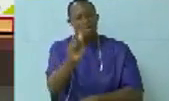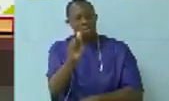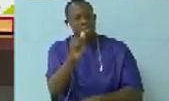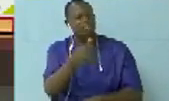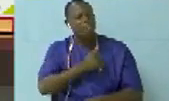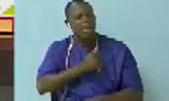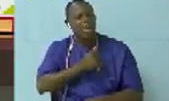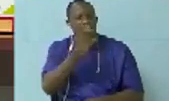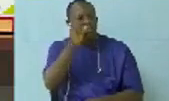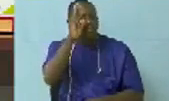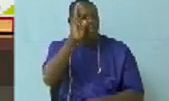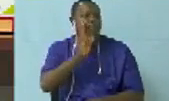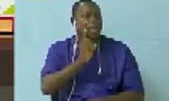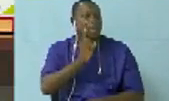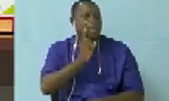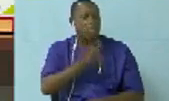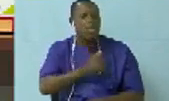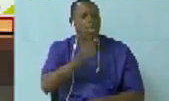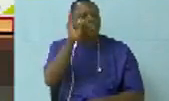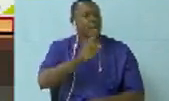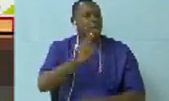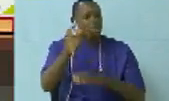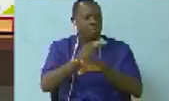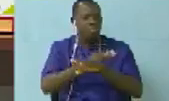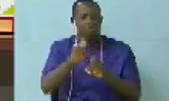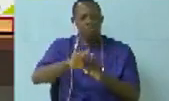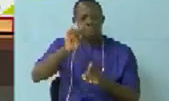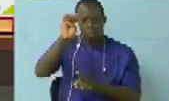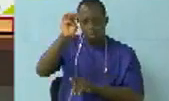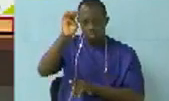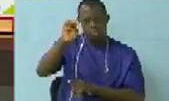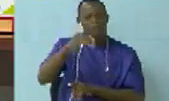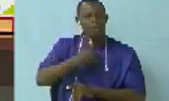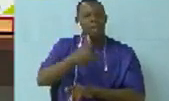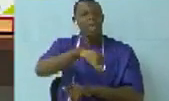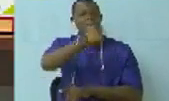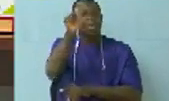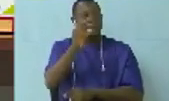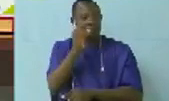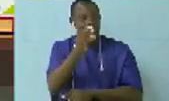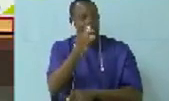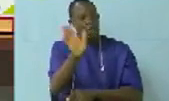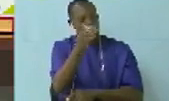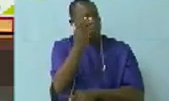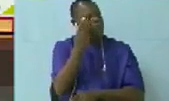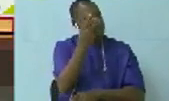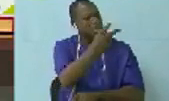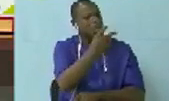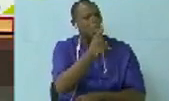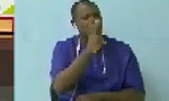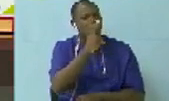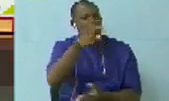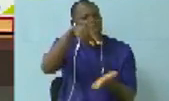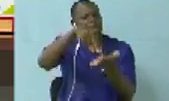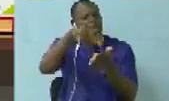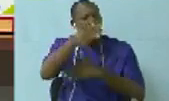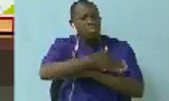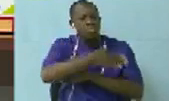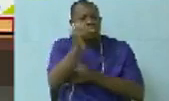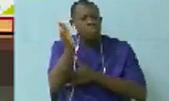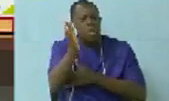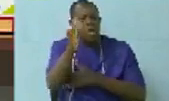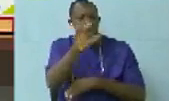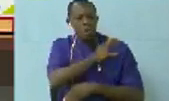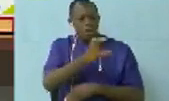my dad alerted me that I should go and see, you know, who is at the gate. Mfama yen kumandi ka